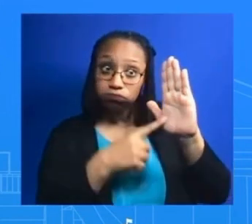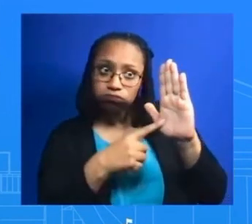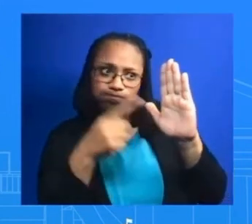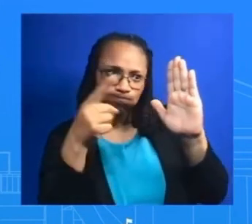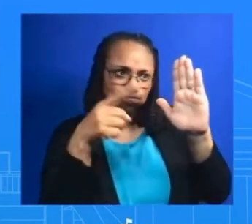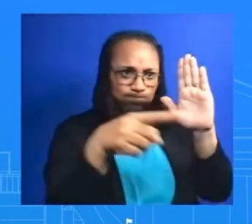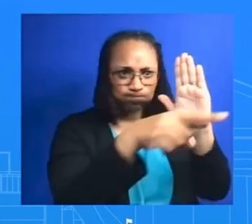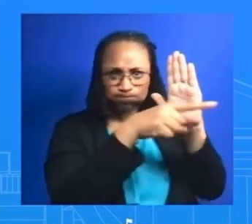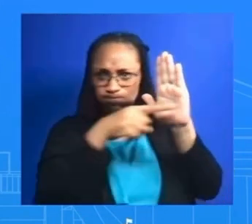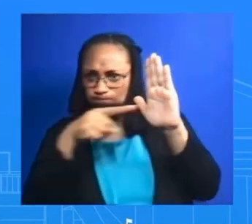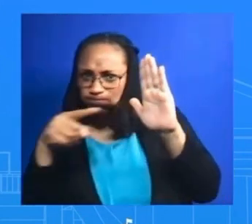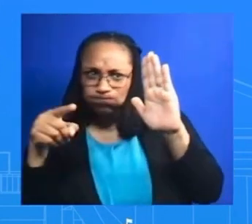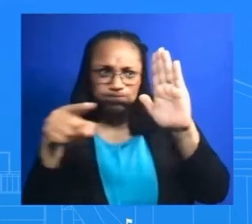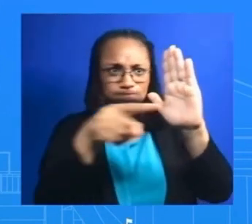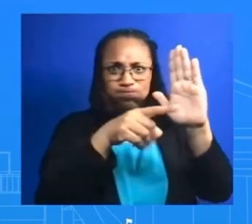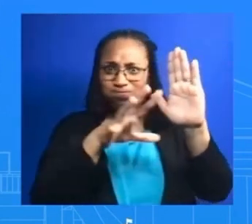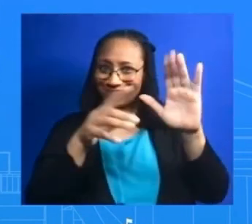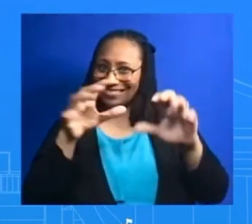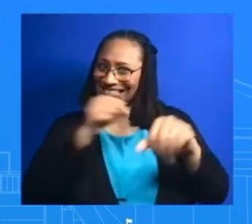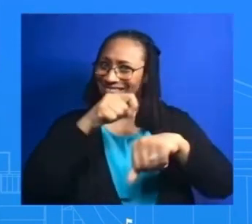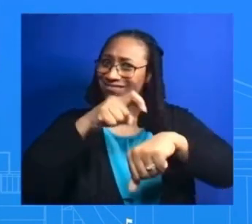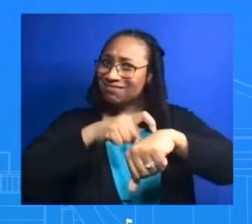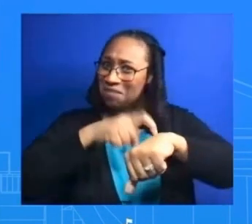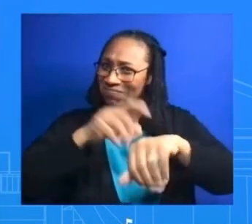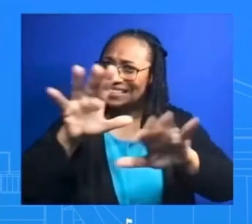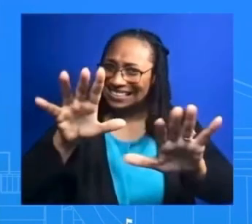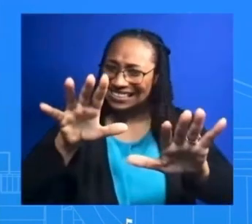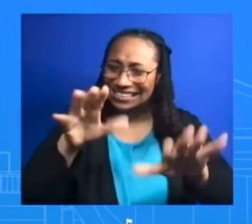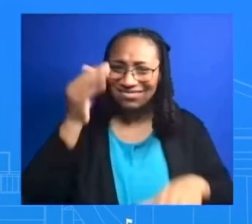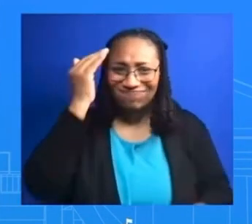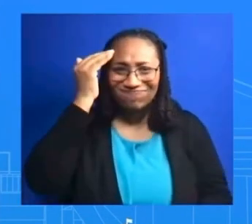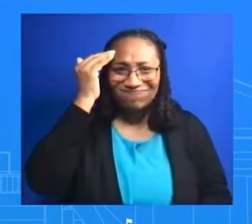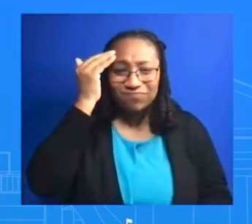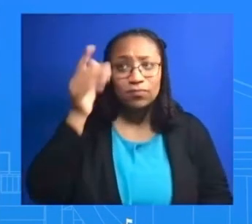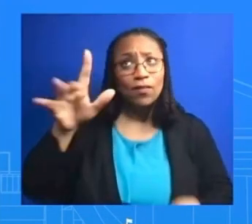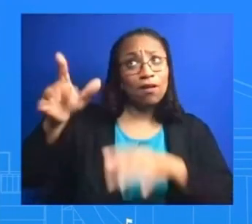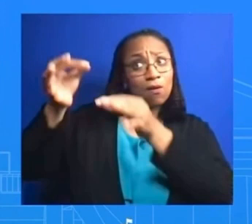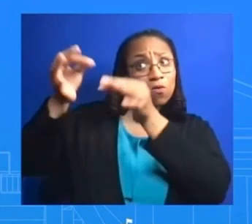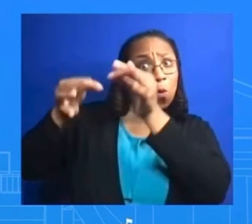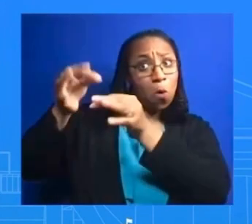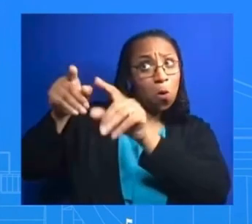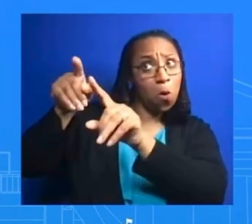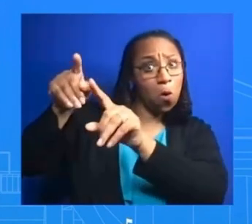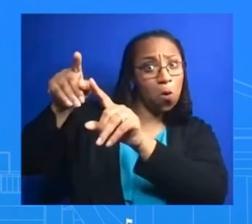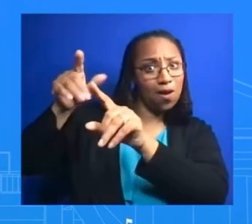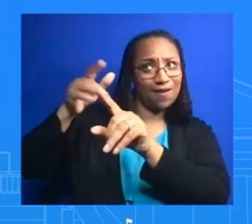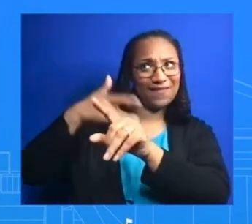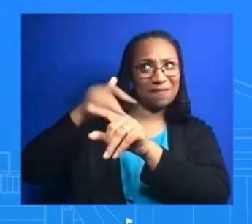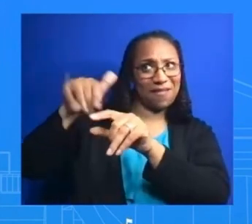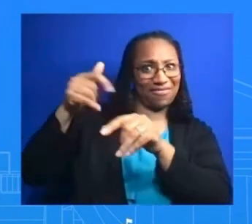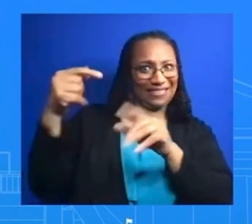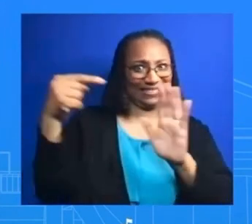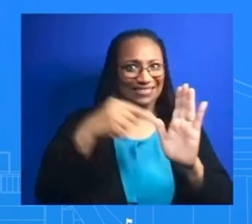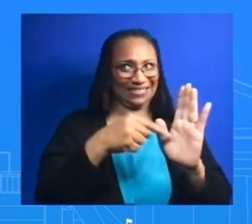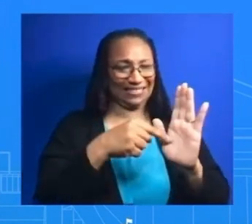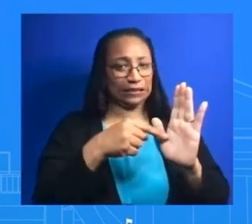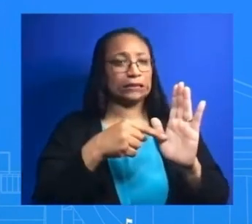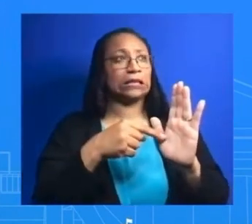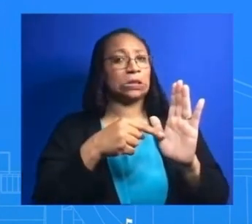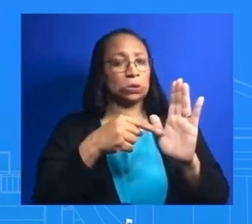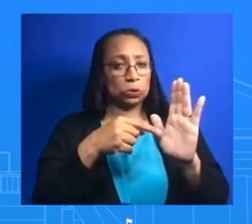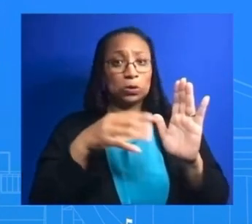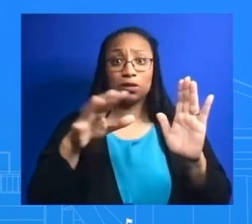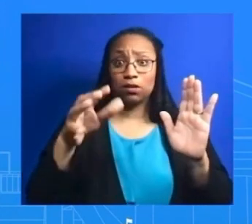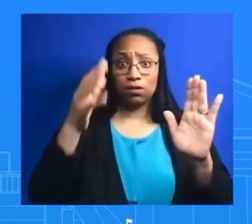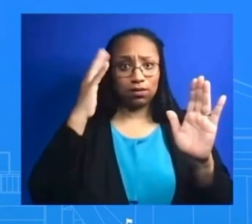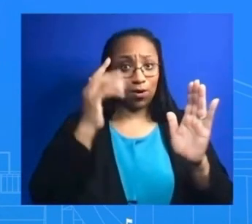by the courts. But what the president believes is that if his lawyers, who are all highly qualified attorneys, tell him that a path is